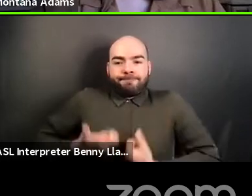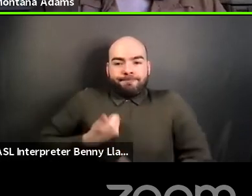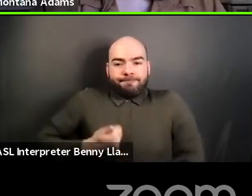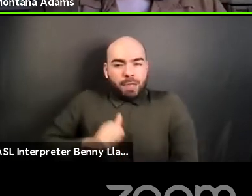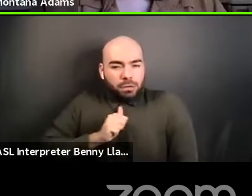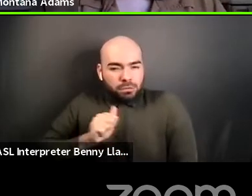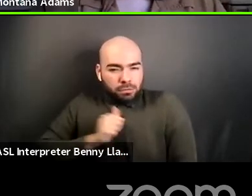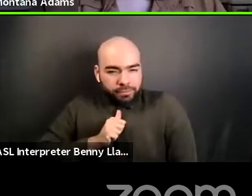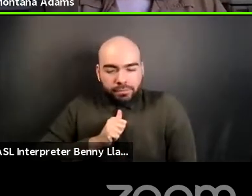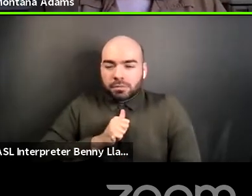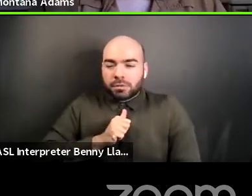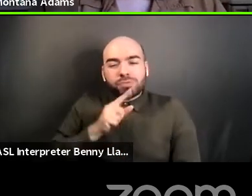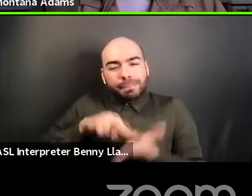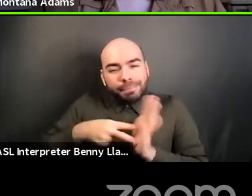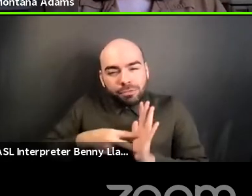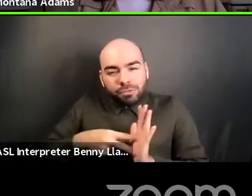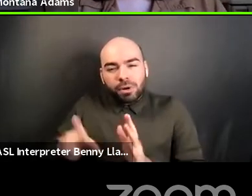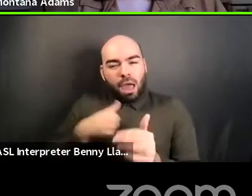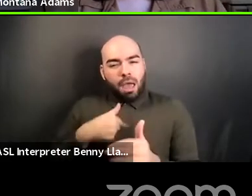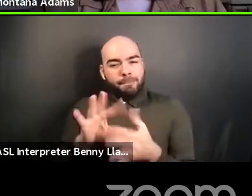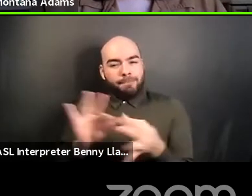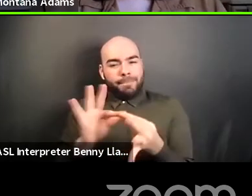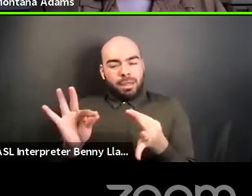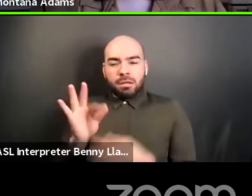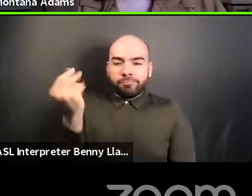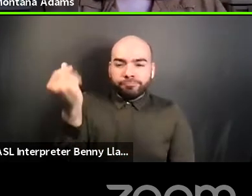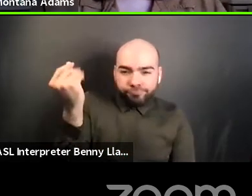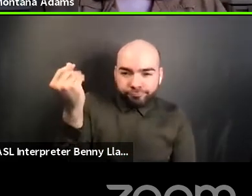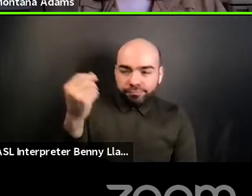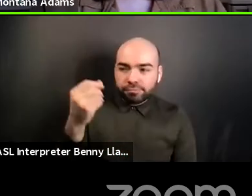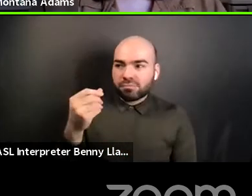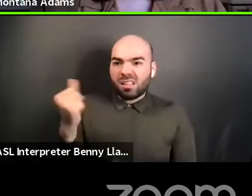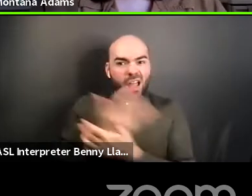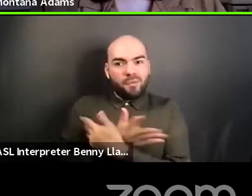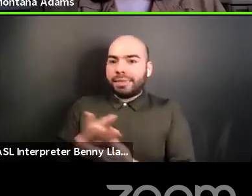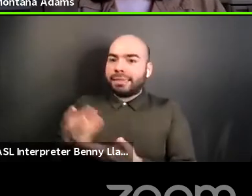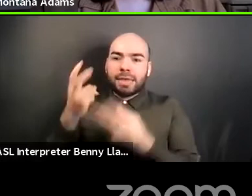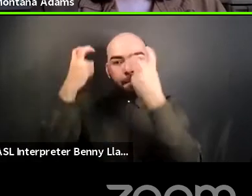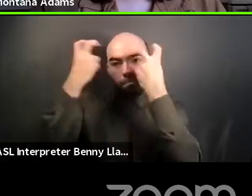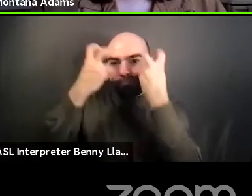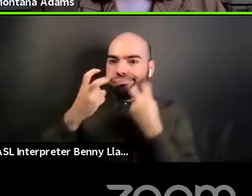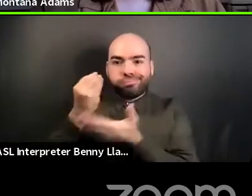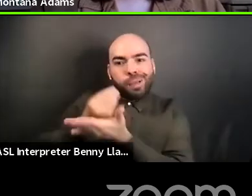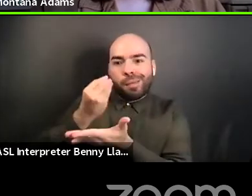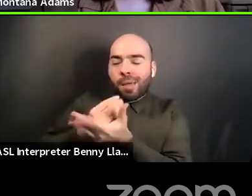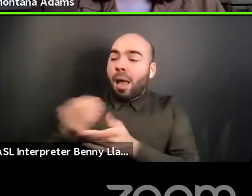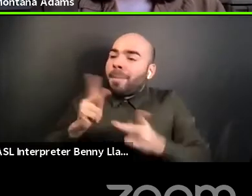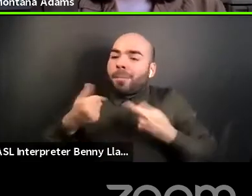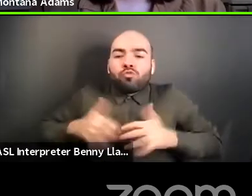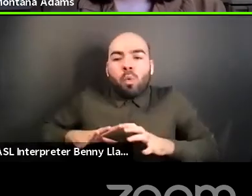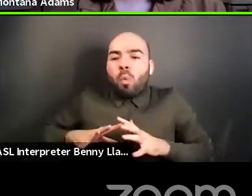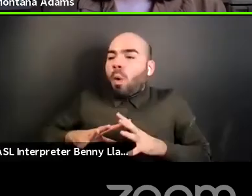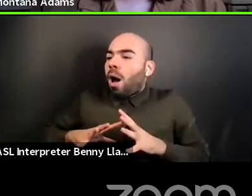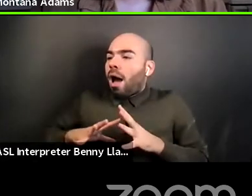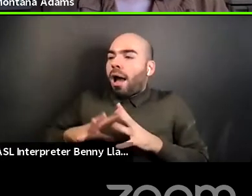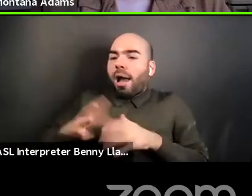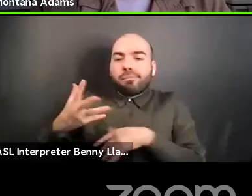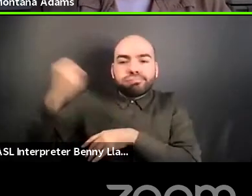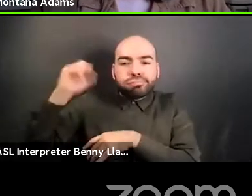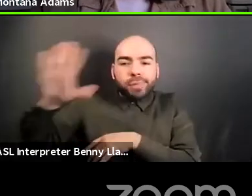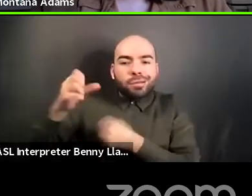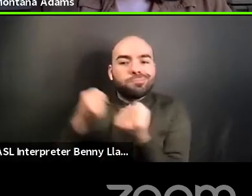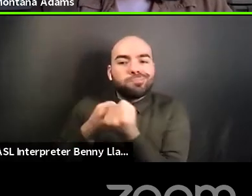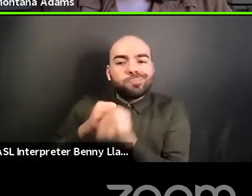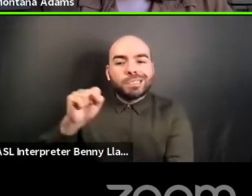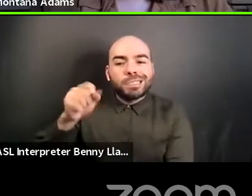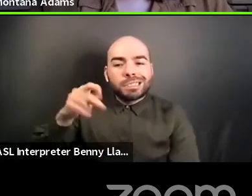the economic factor. And it's profit driven, you know, because everyone's really scared to lose their sponsors, or everyone's really scared to